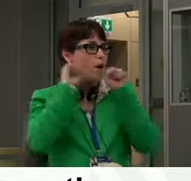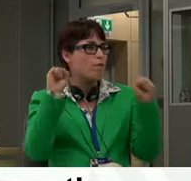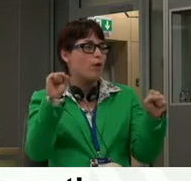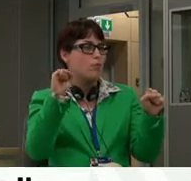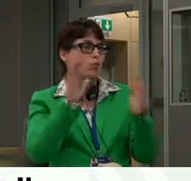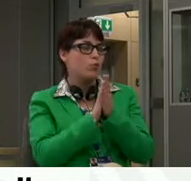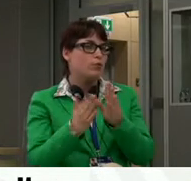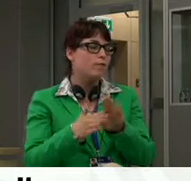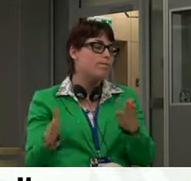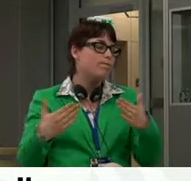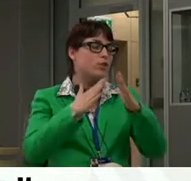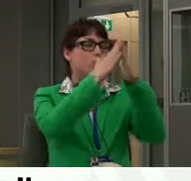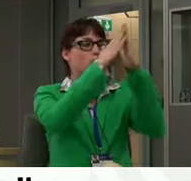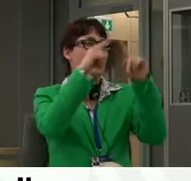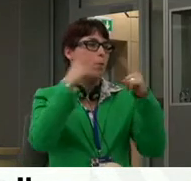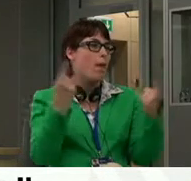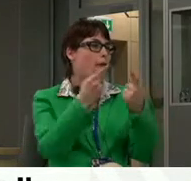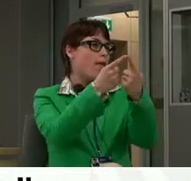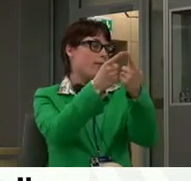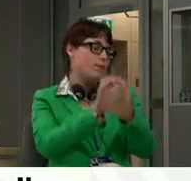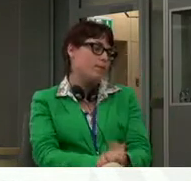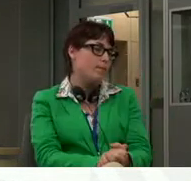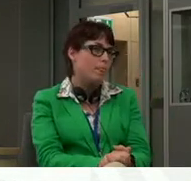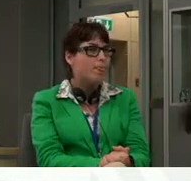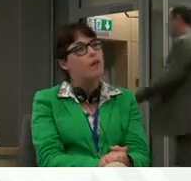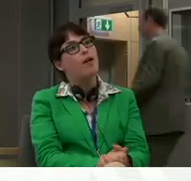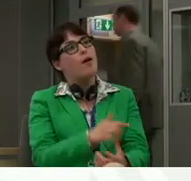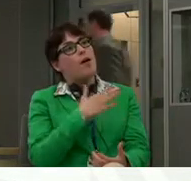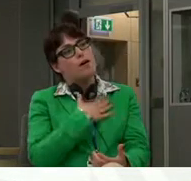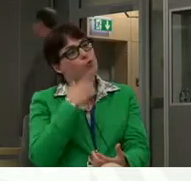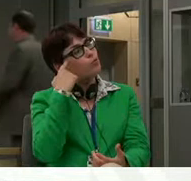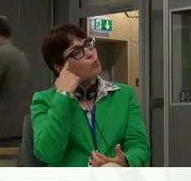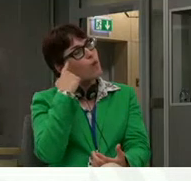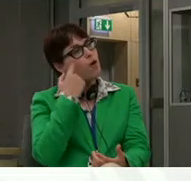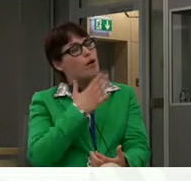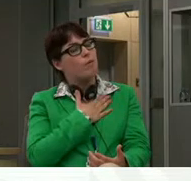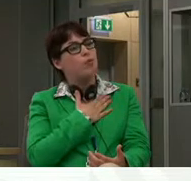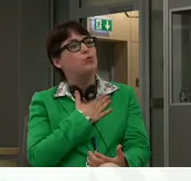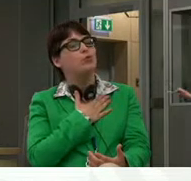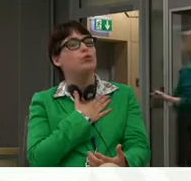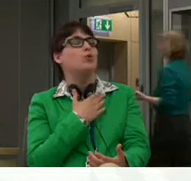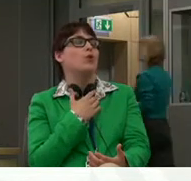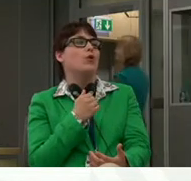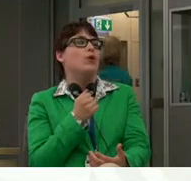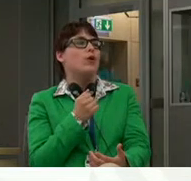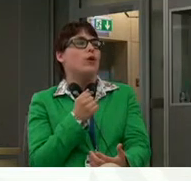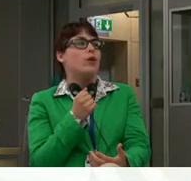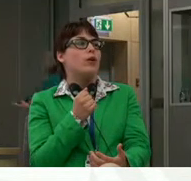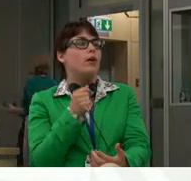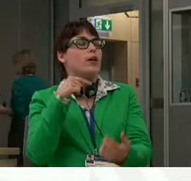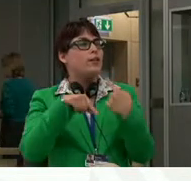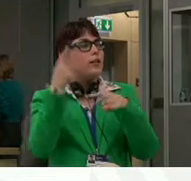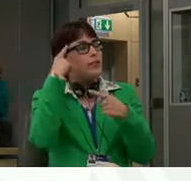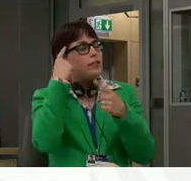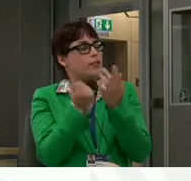overcome in their creative lives towards the peak of the mountain and towards their goals. I believe that these